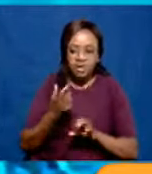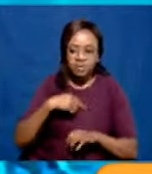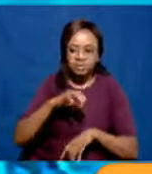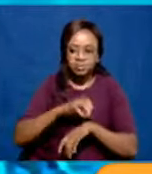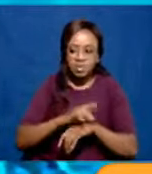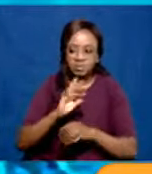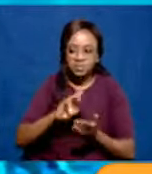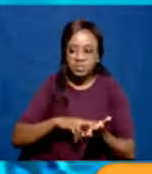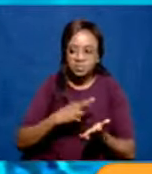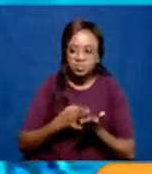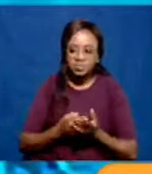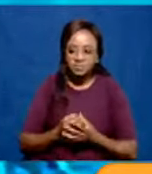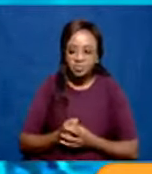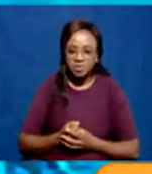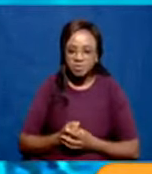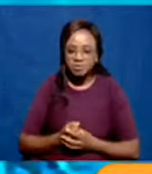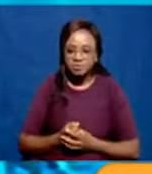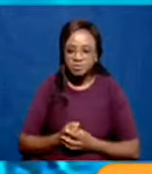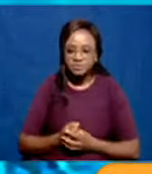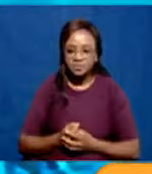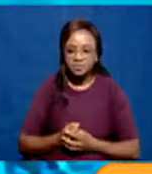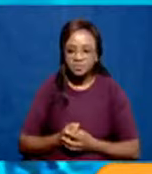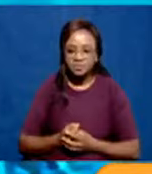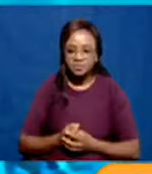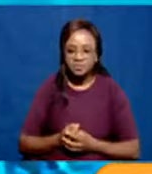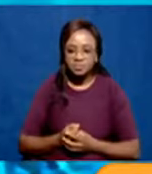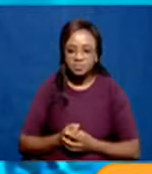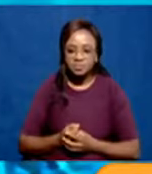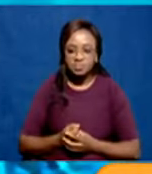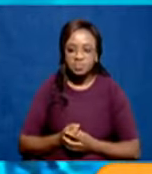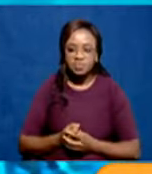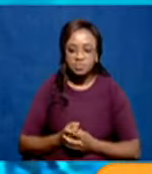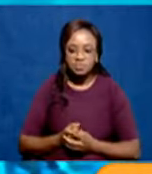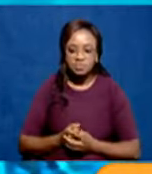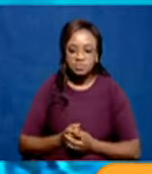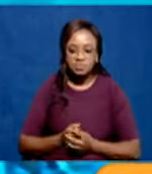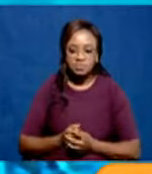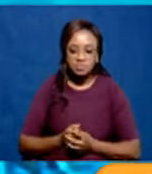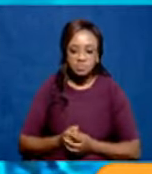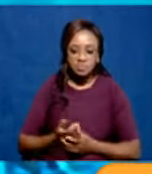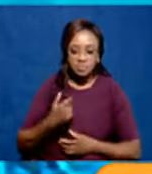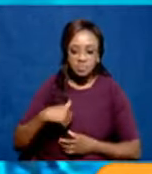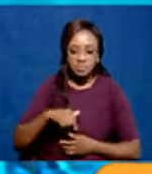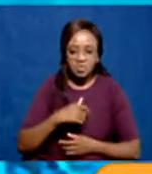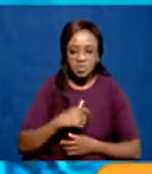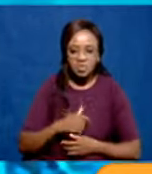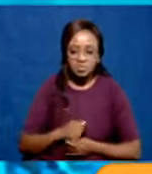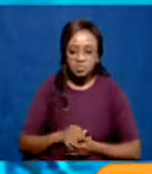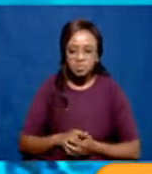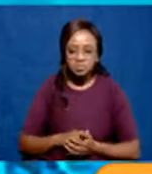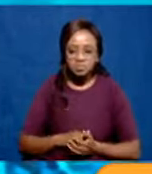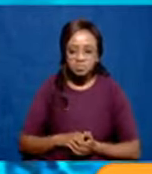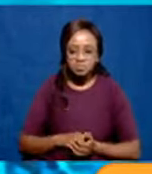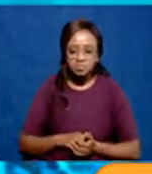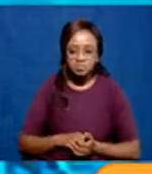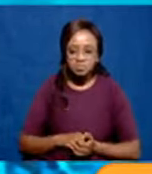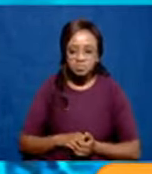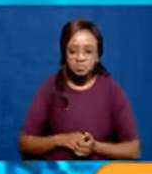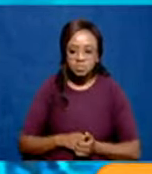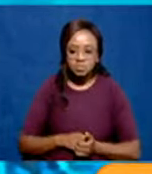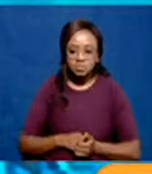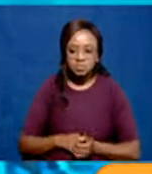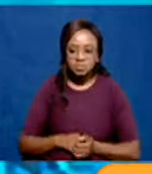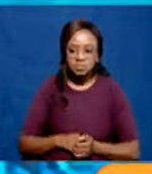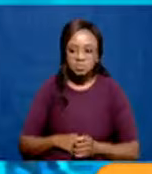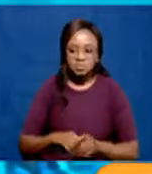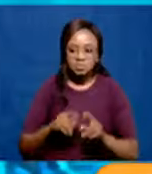said we need to look for ways in which people can finance these, all right? So you finance it and pay it in installments. Okay. However, what you